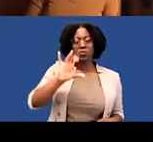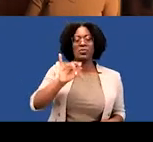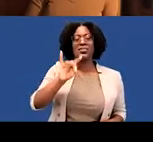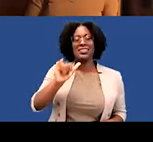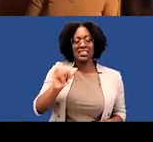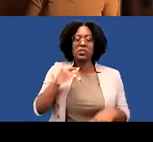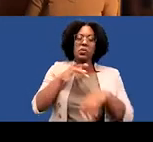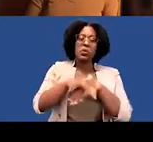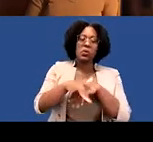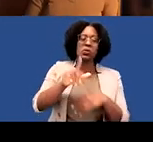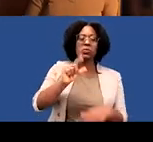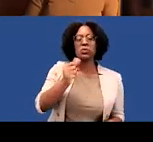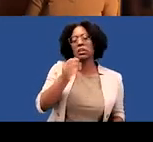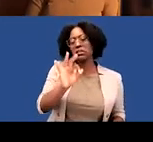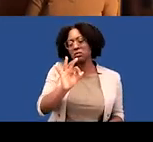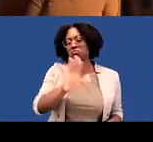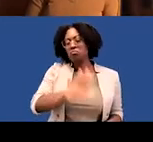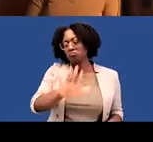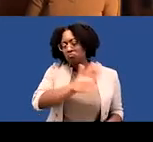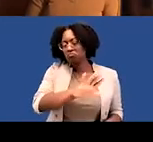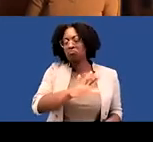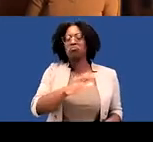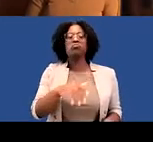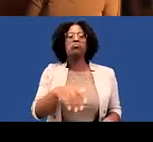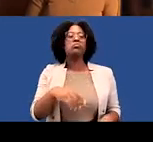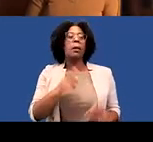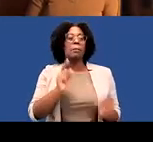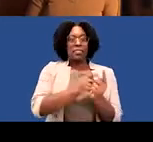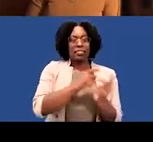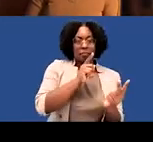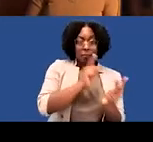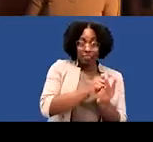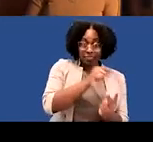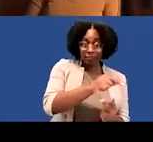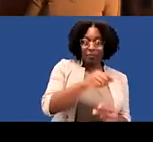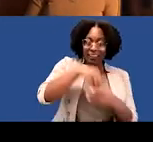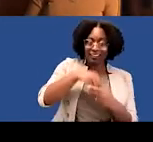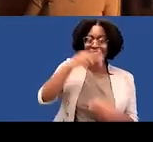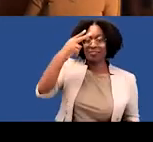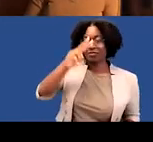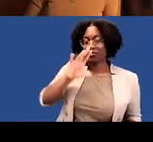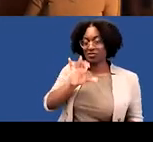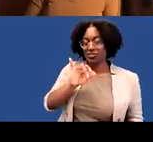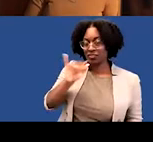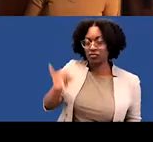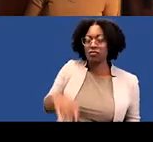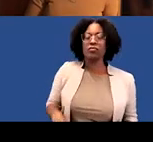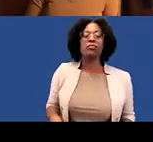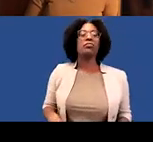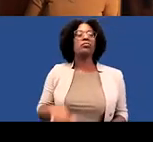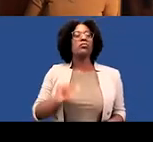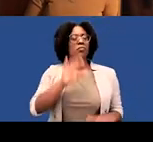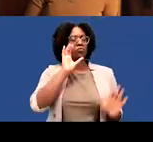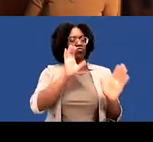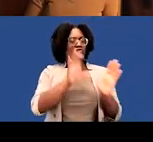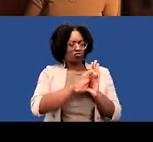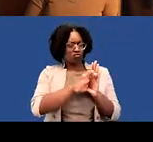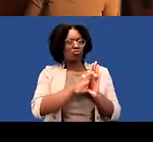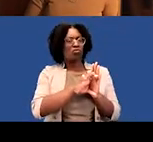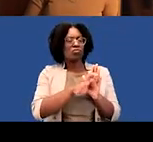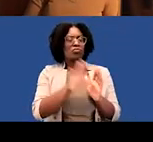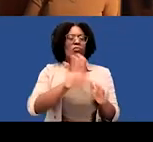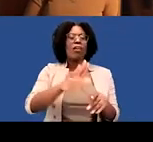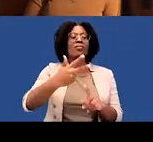2019. And I made this portrait with them about 3 weeks before their son Tenoch was